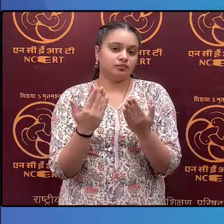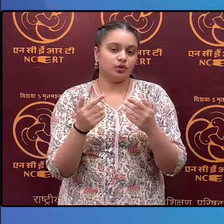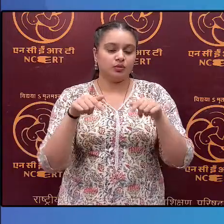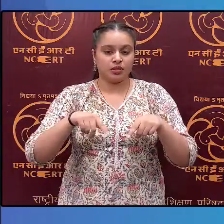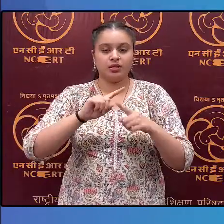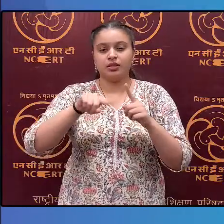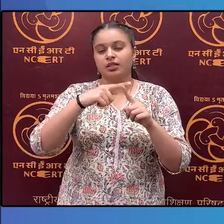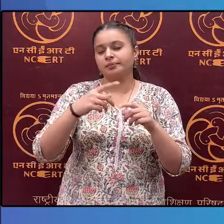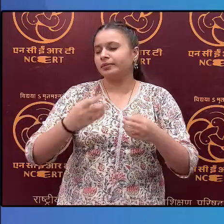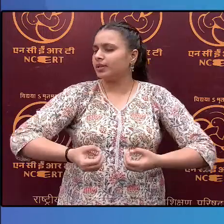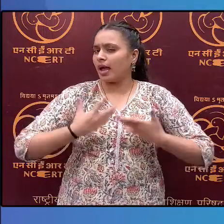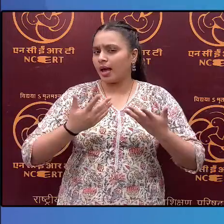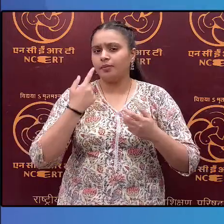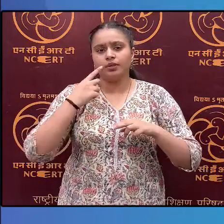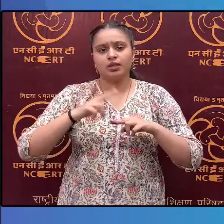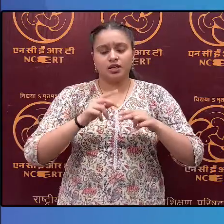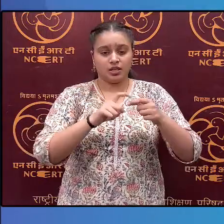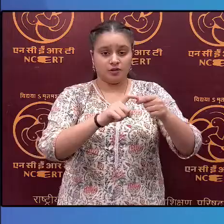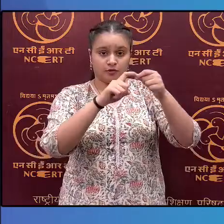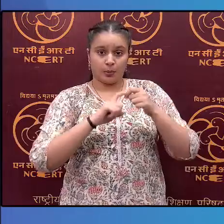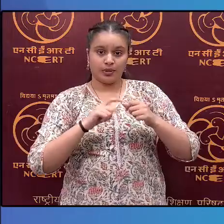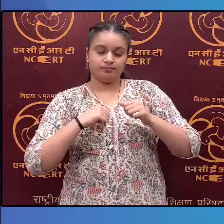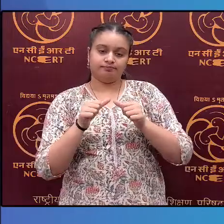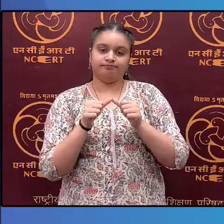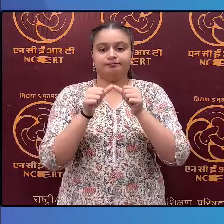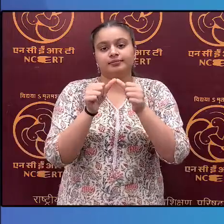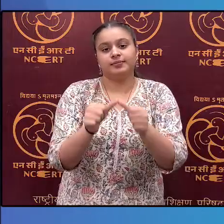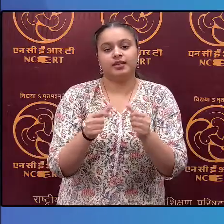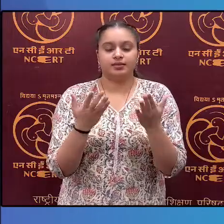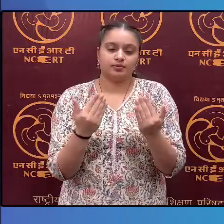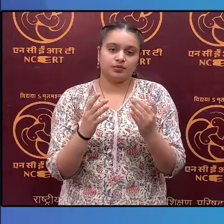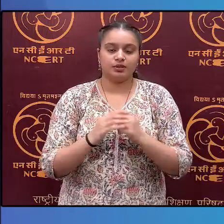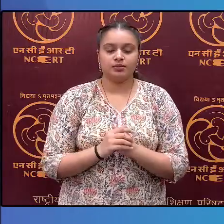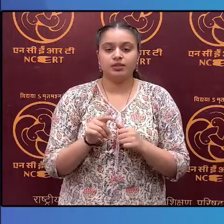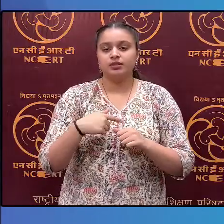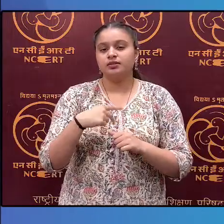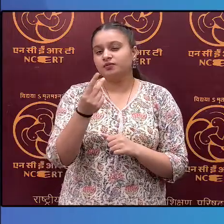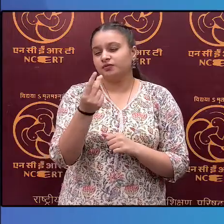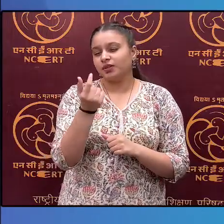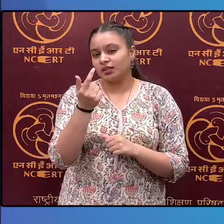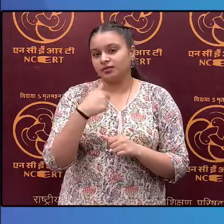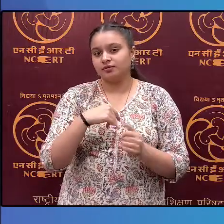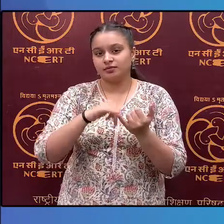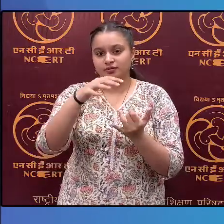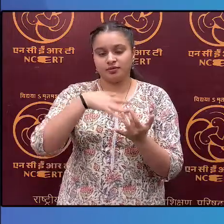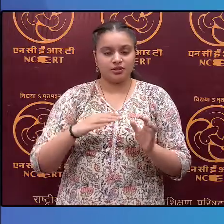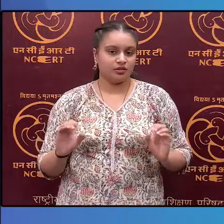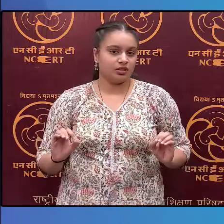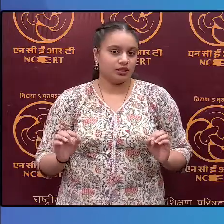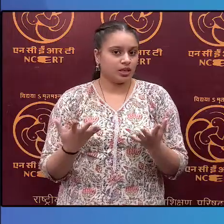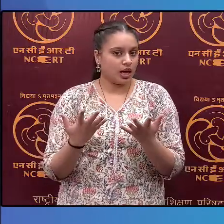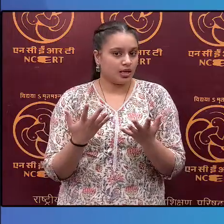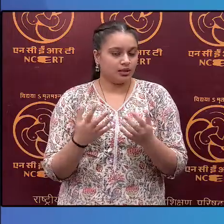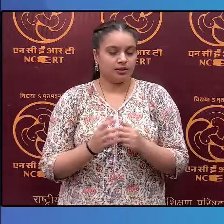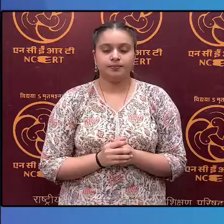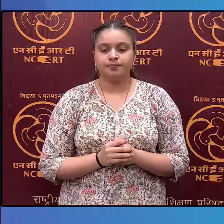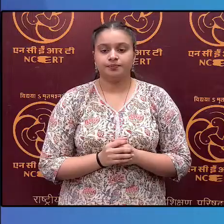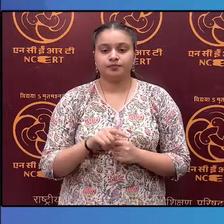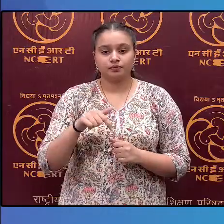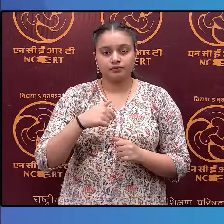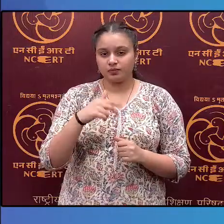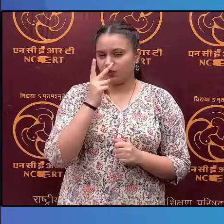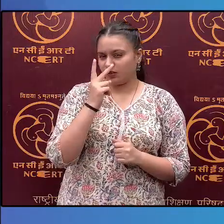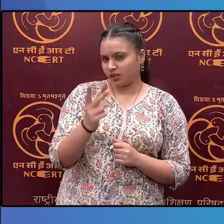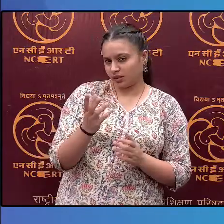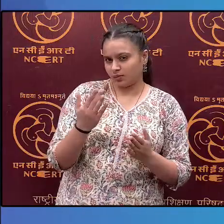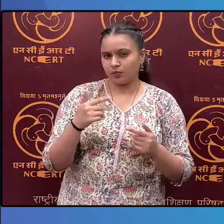more than happy to answer all your queries and doubts if you have any. So let's quickly start this session. And ma'am, as we can see,